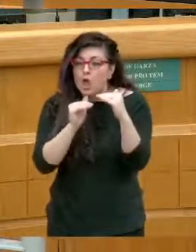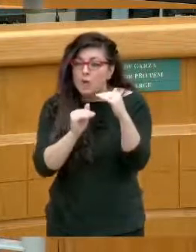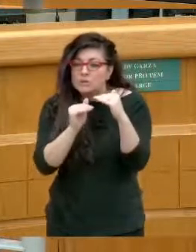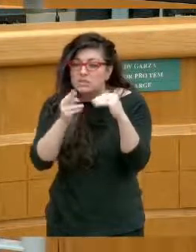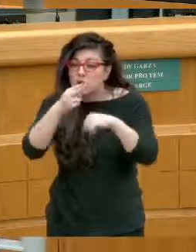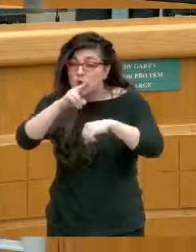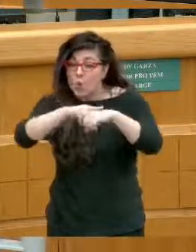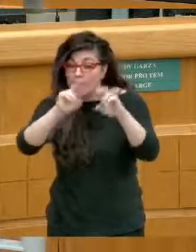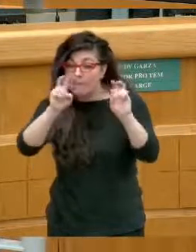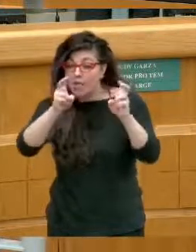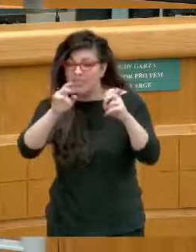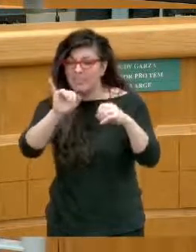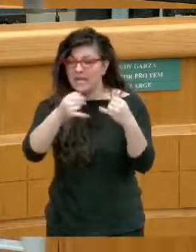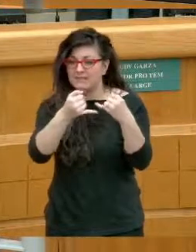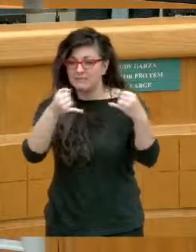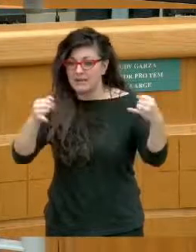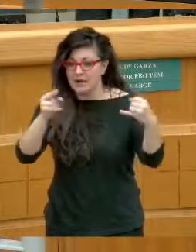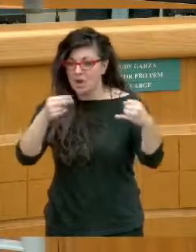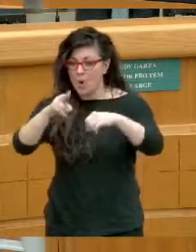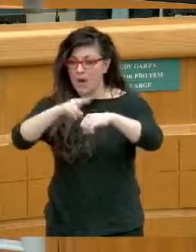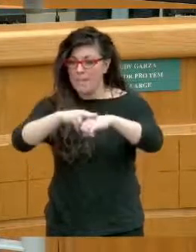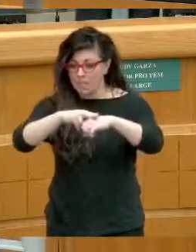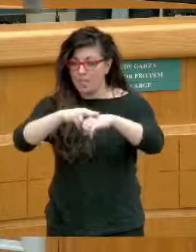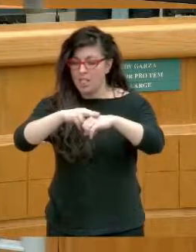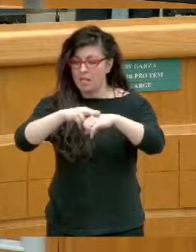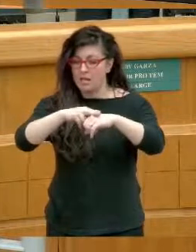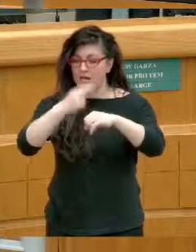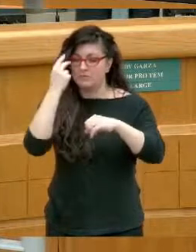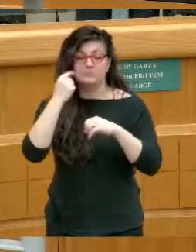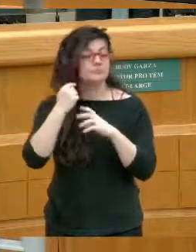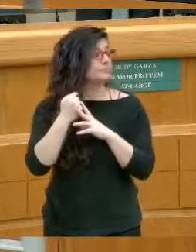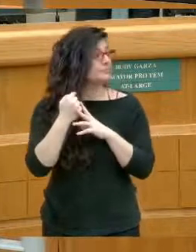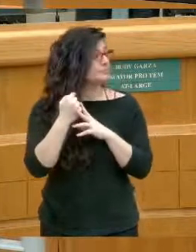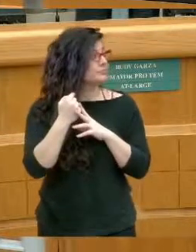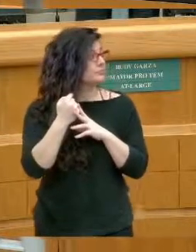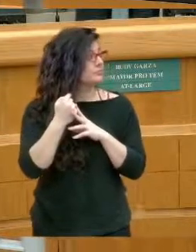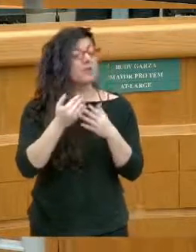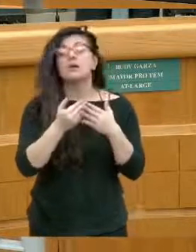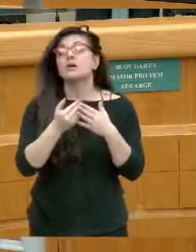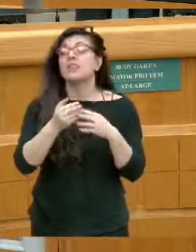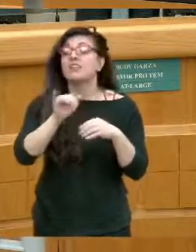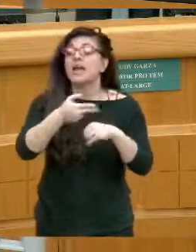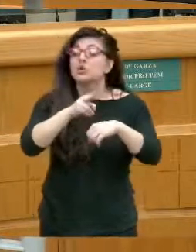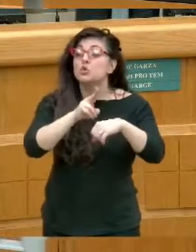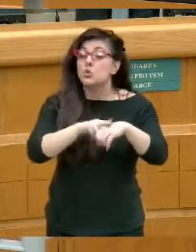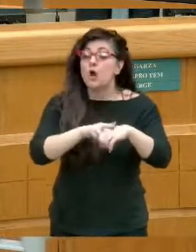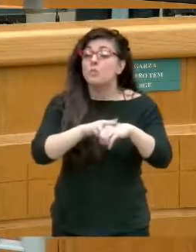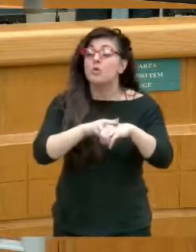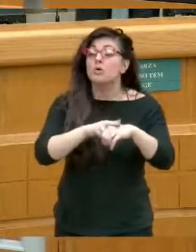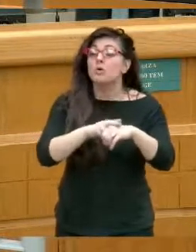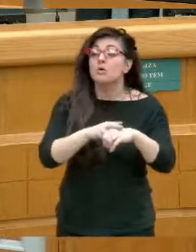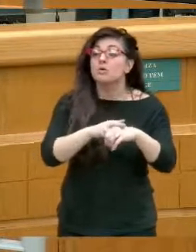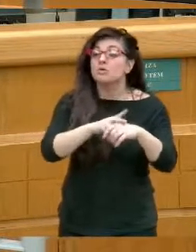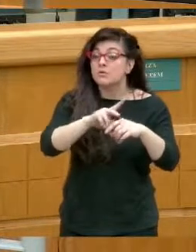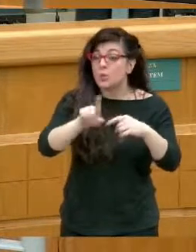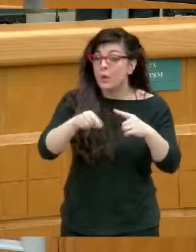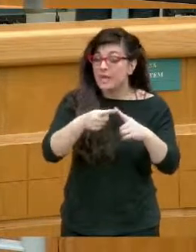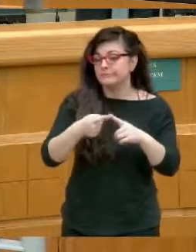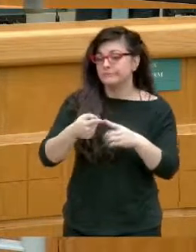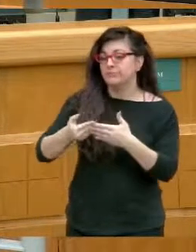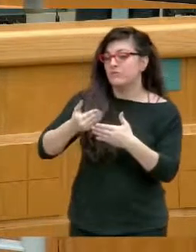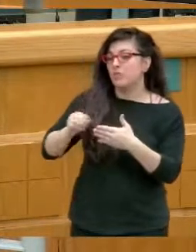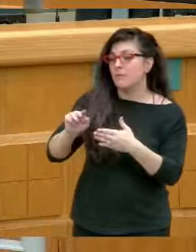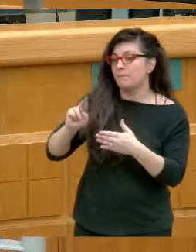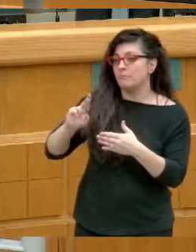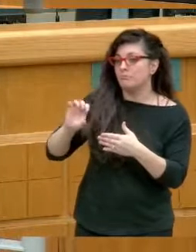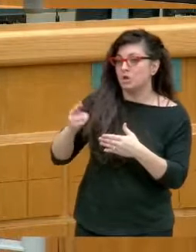the average encounter index, normalized encounter index before March 9th. And we chose March 9th because generally